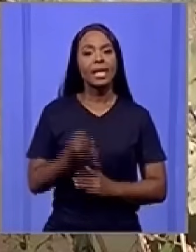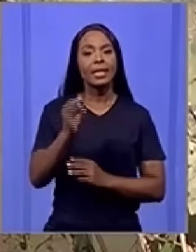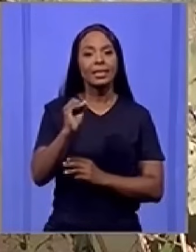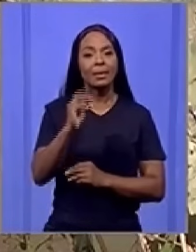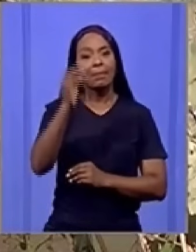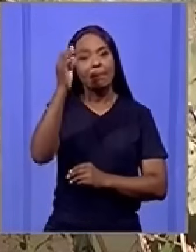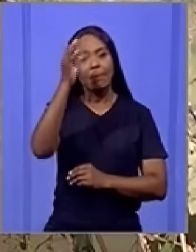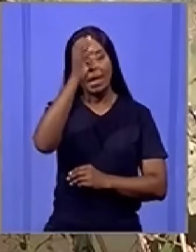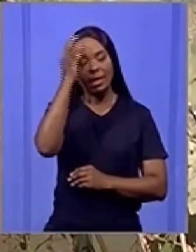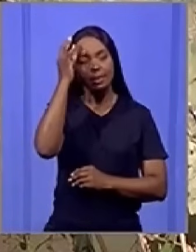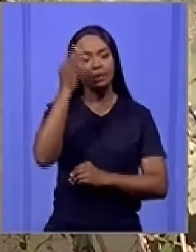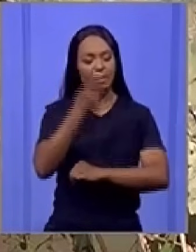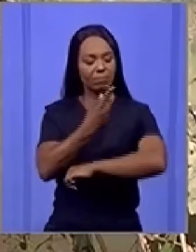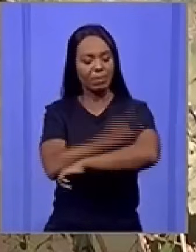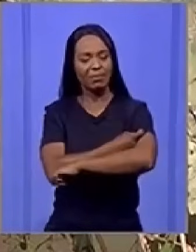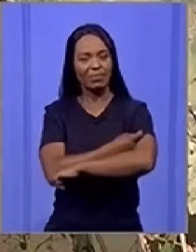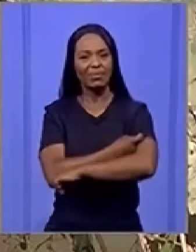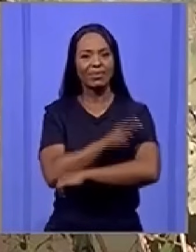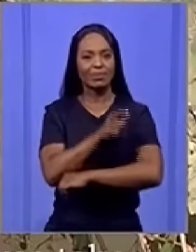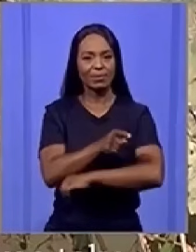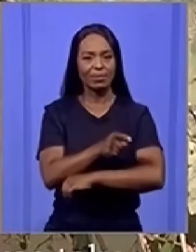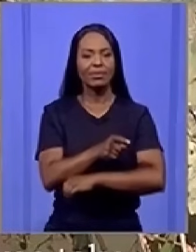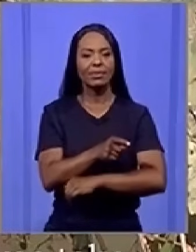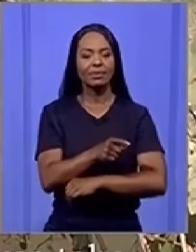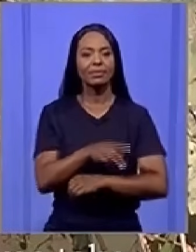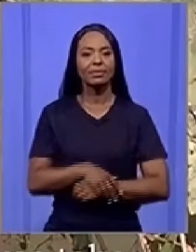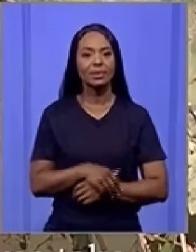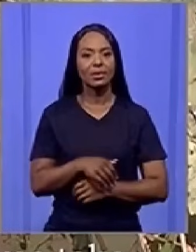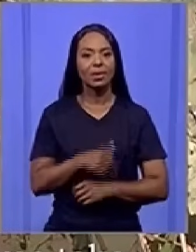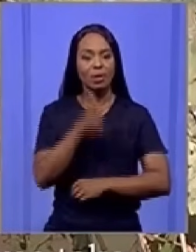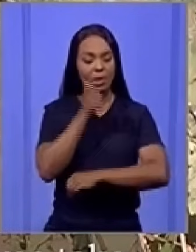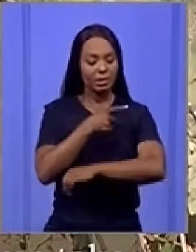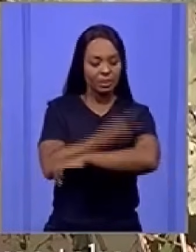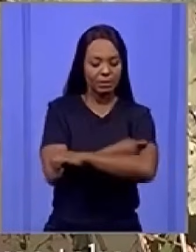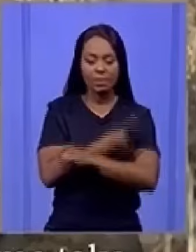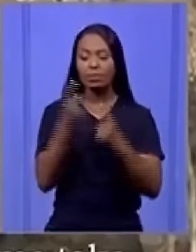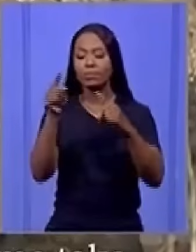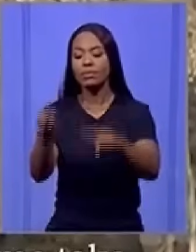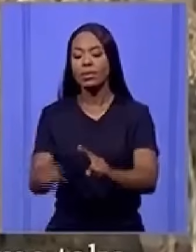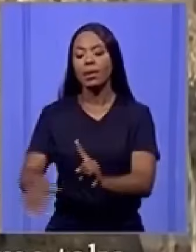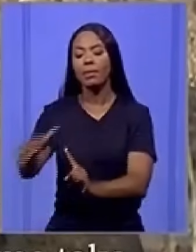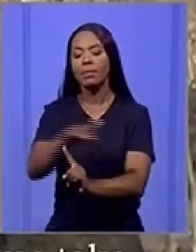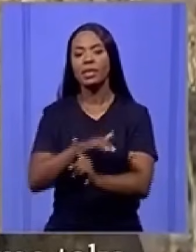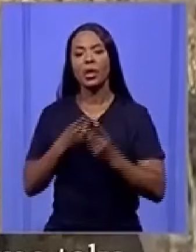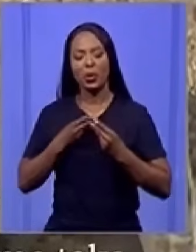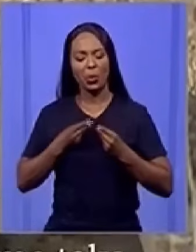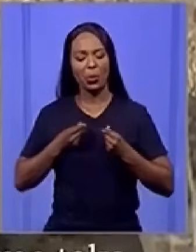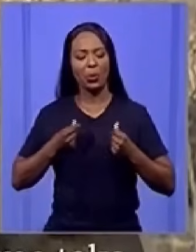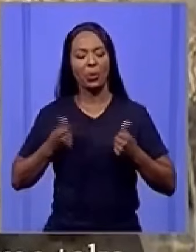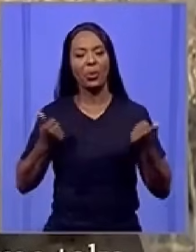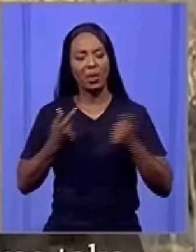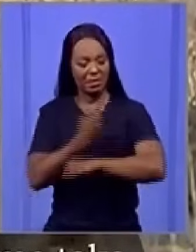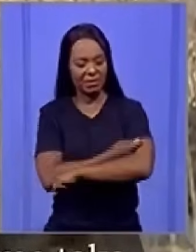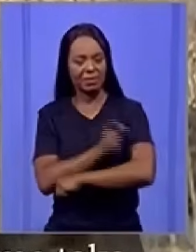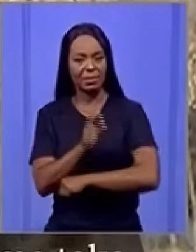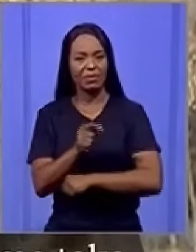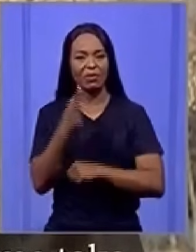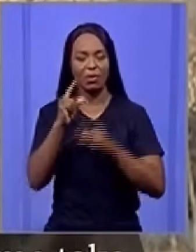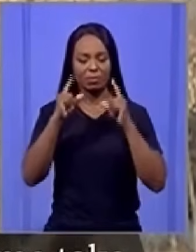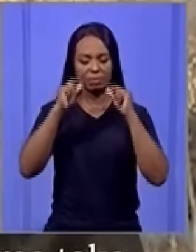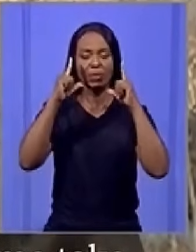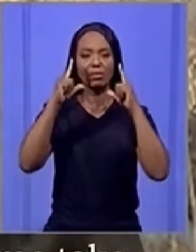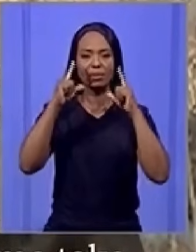minutes ga di tsena mo khale di tlhapogetswe ke molemo. E rile a santse a lebile tau